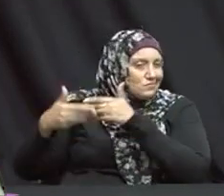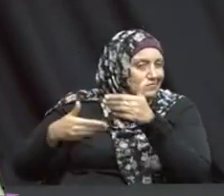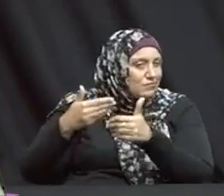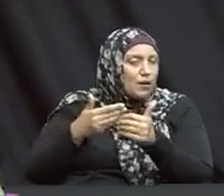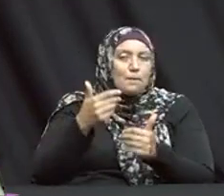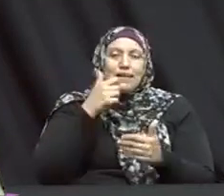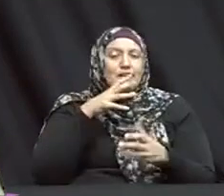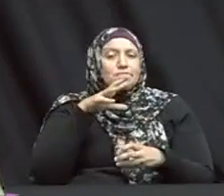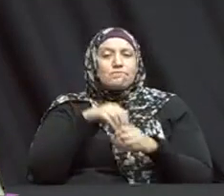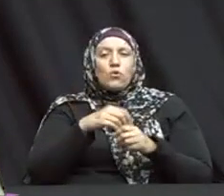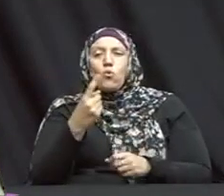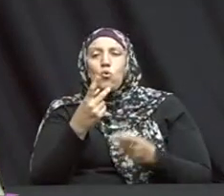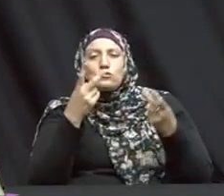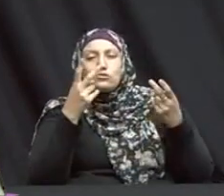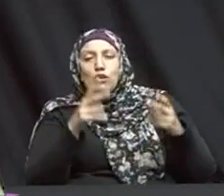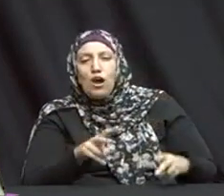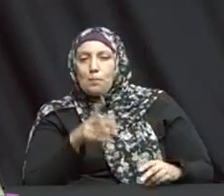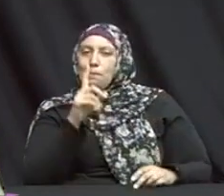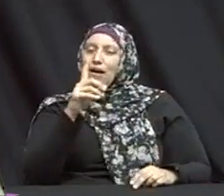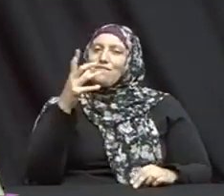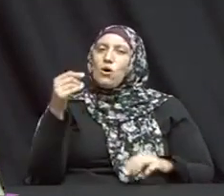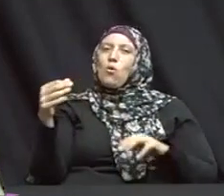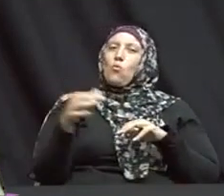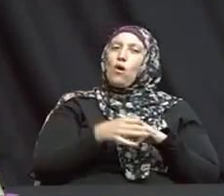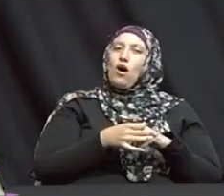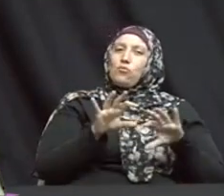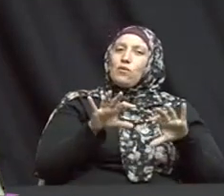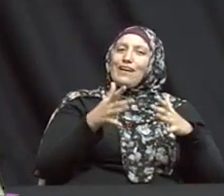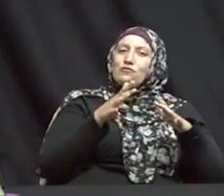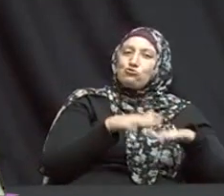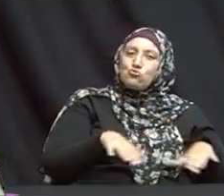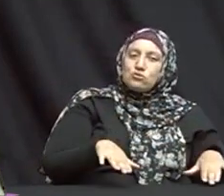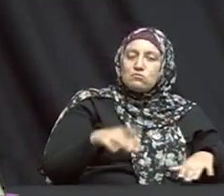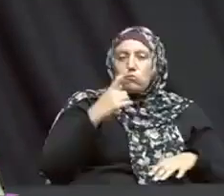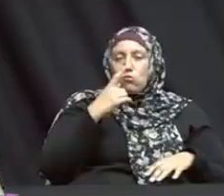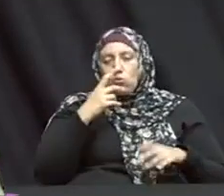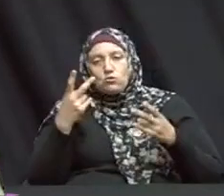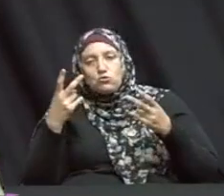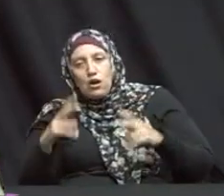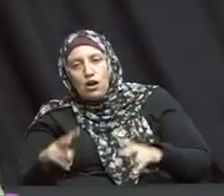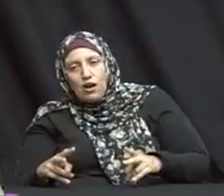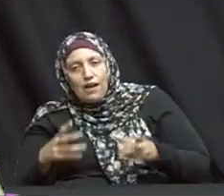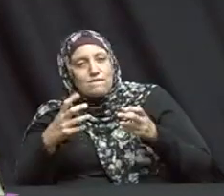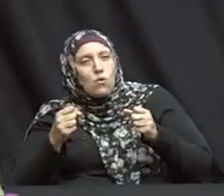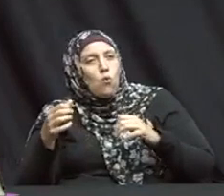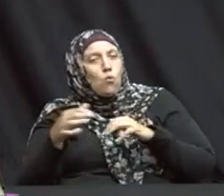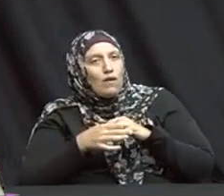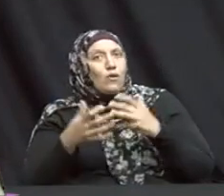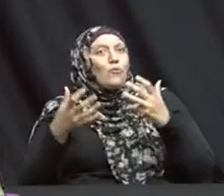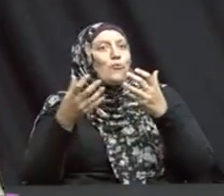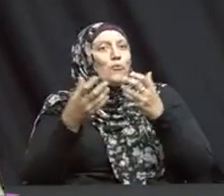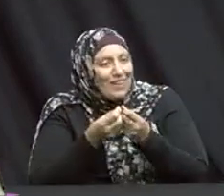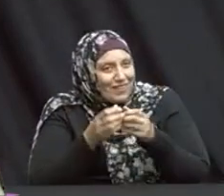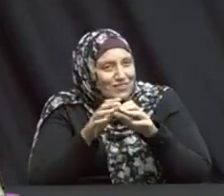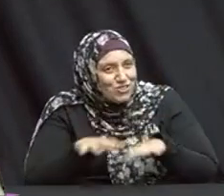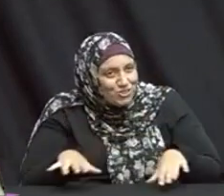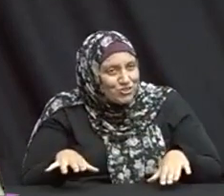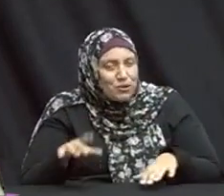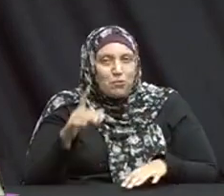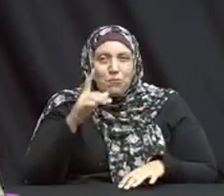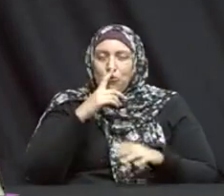a wife without children, people who die and have a wife with children, people who die